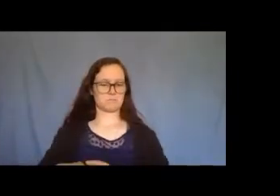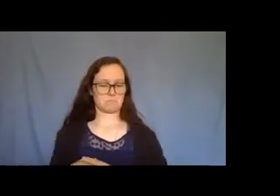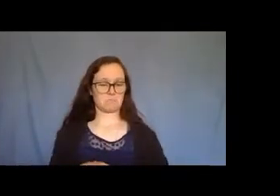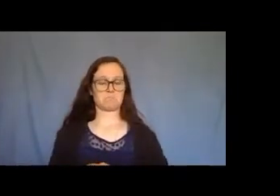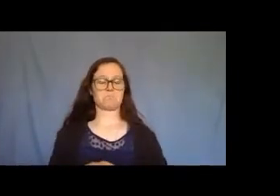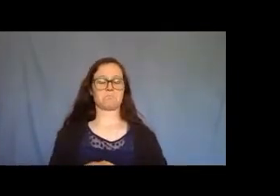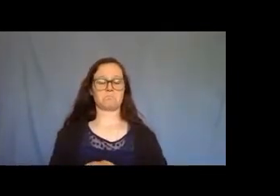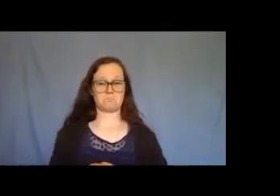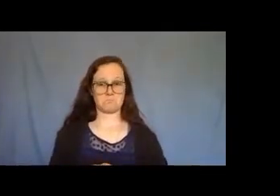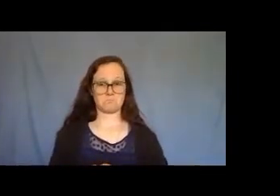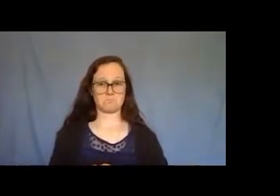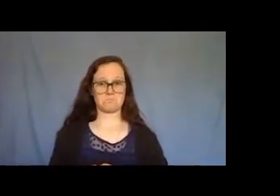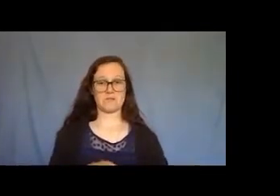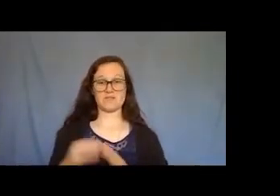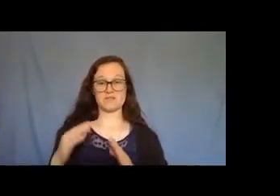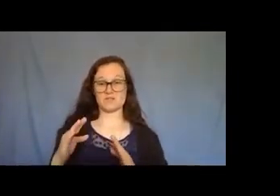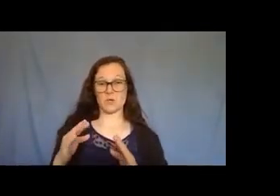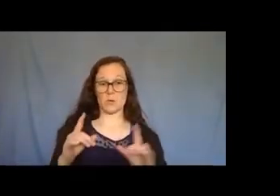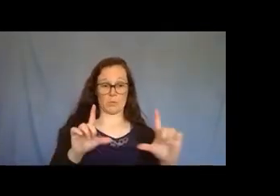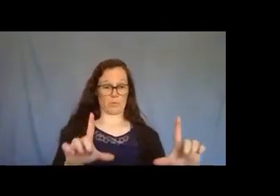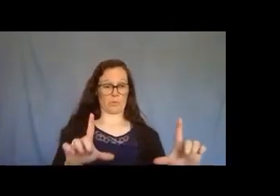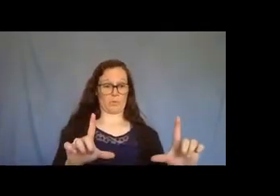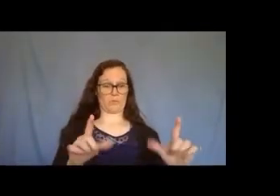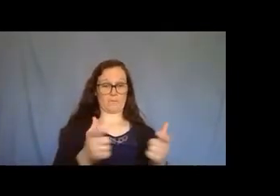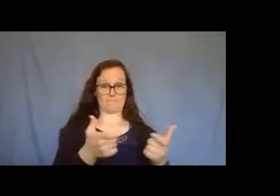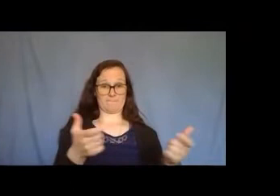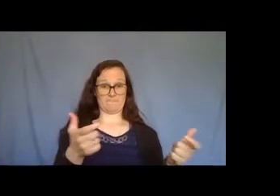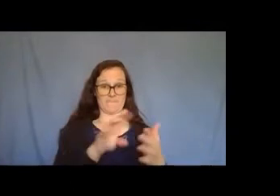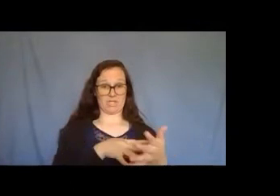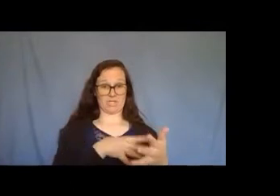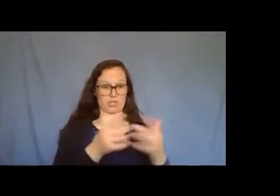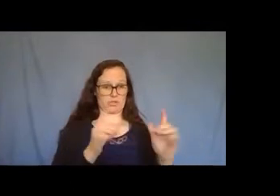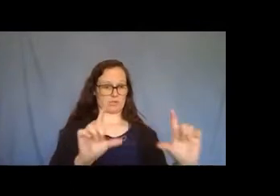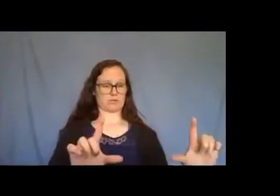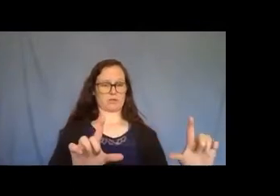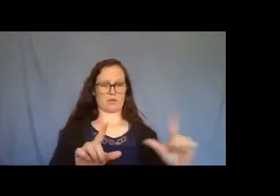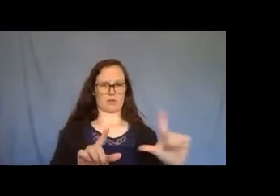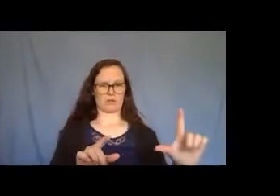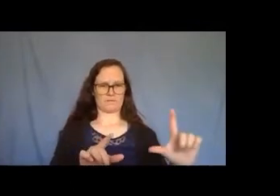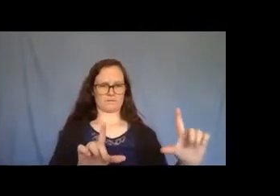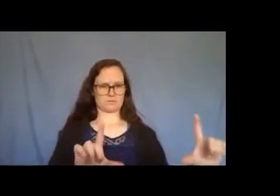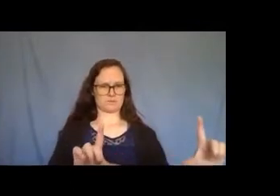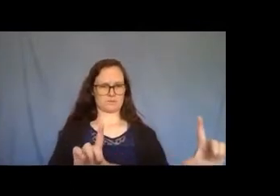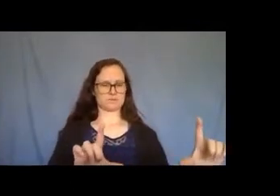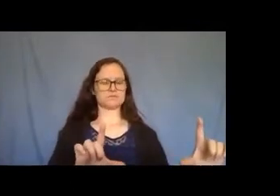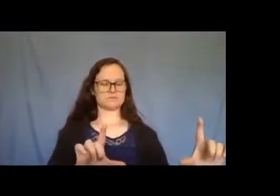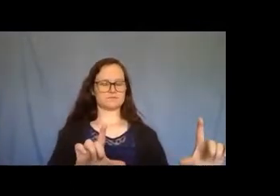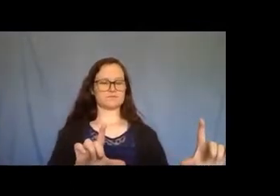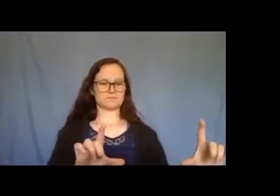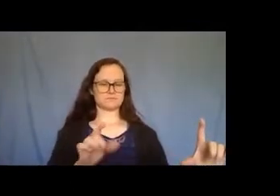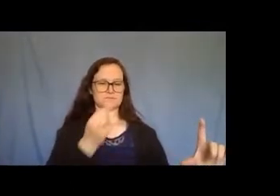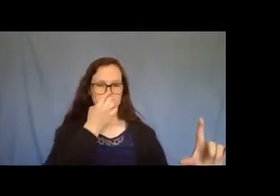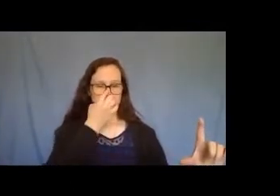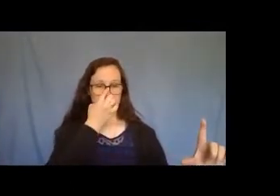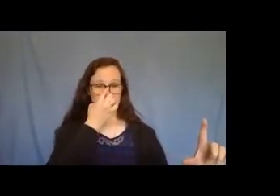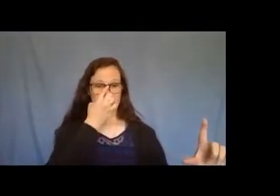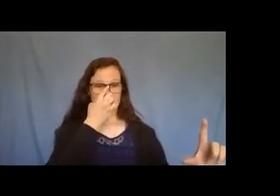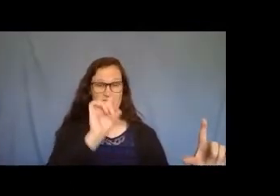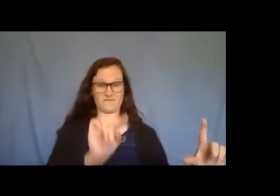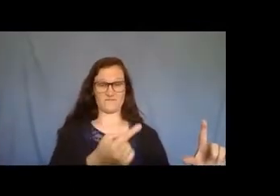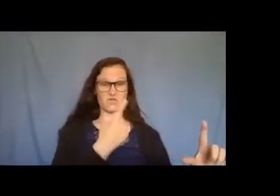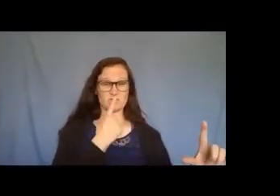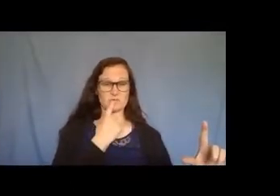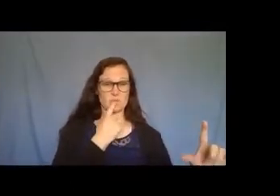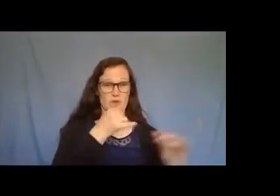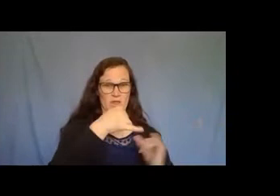So in the main chart, the first vertical line on the left